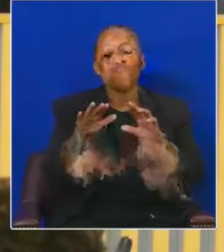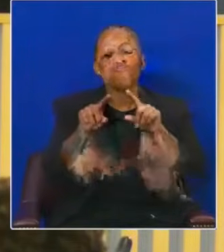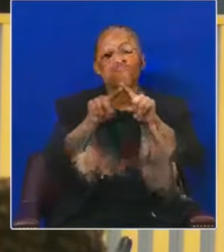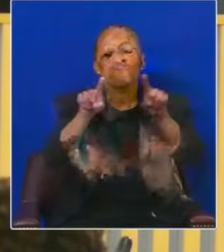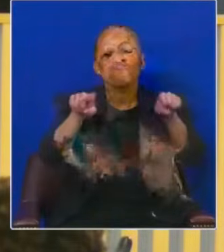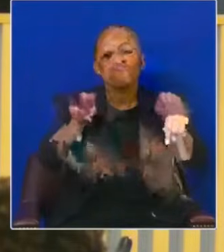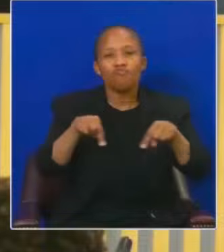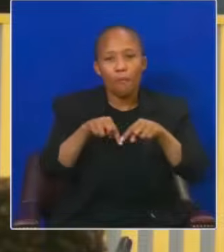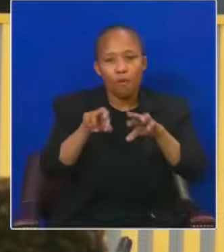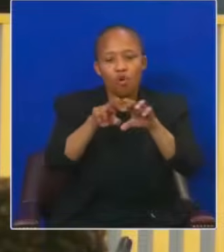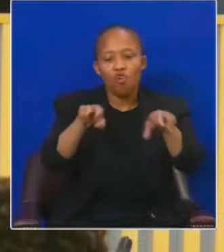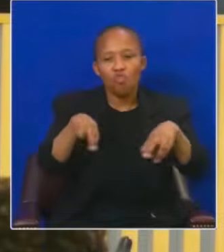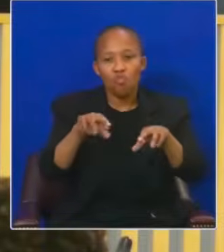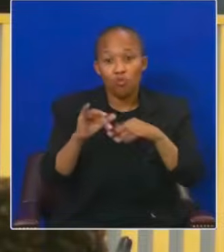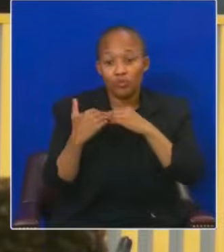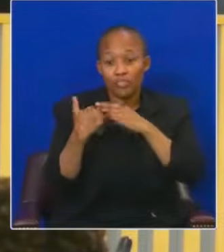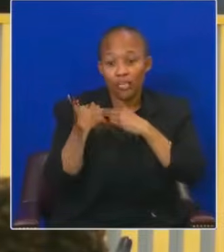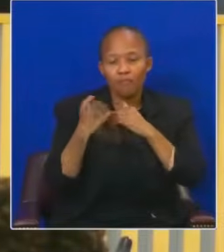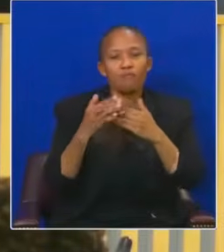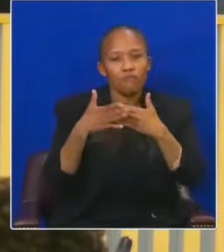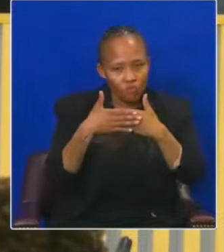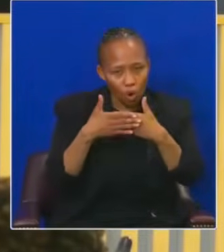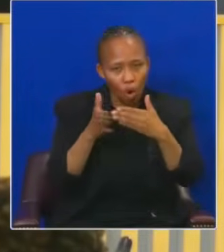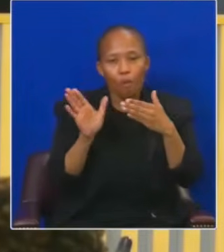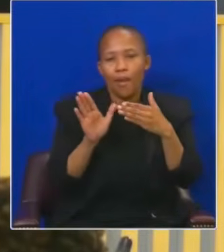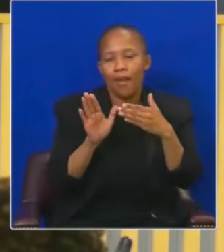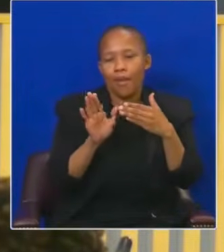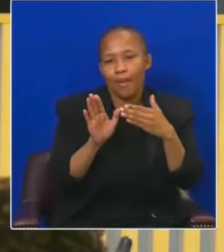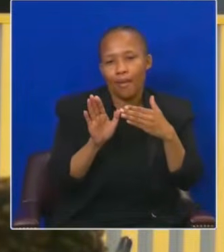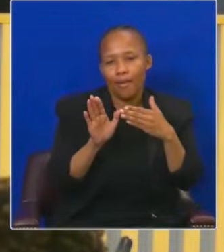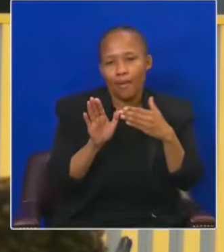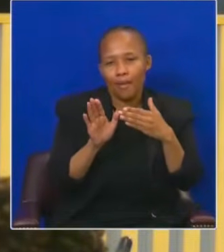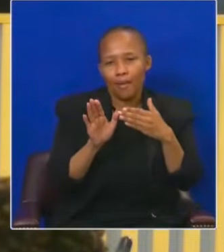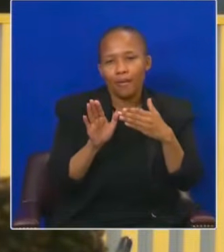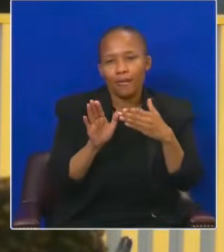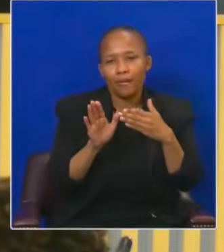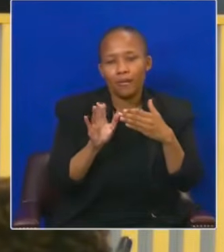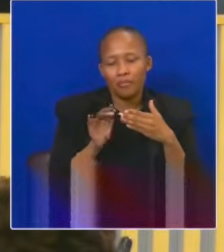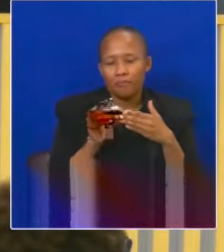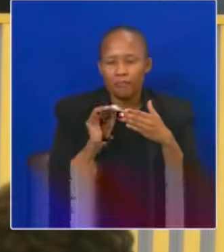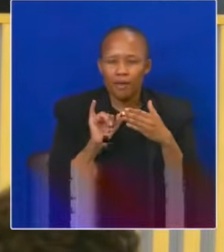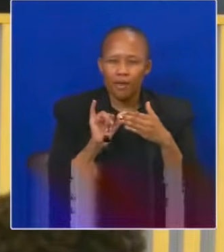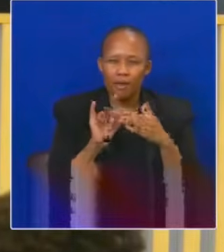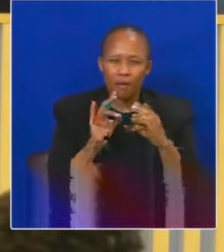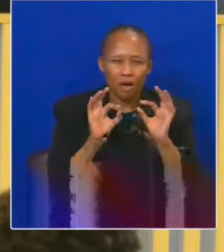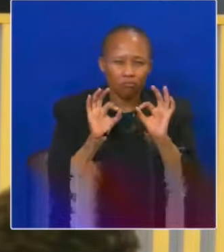and there were, if I remember well, there were